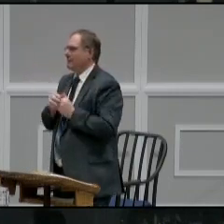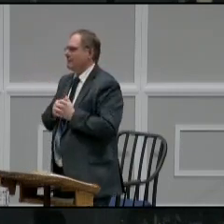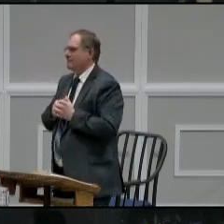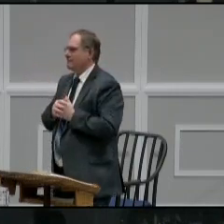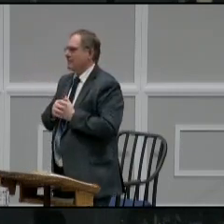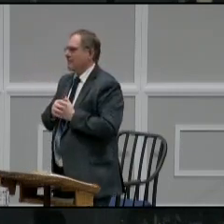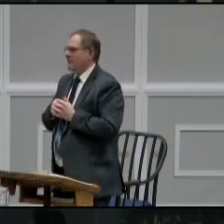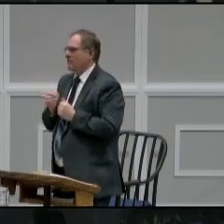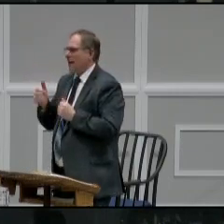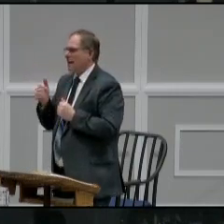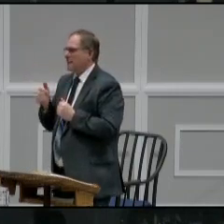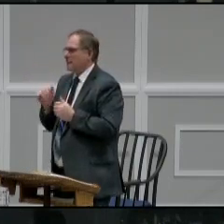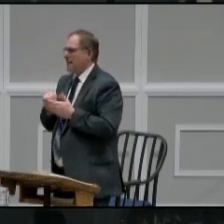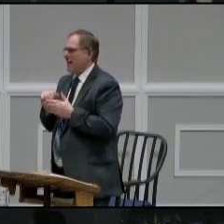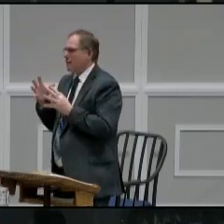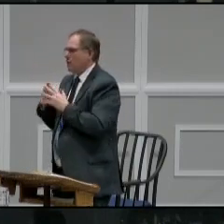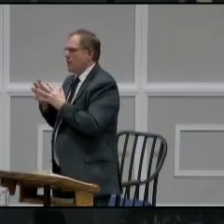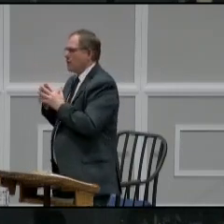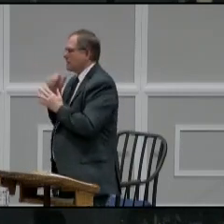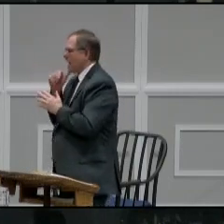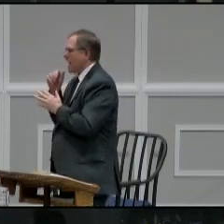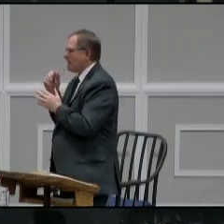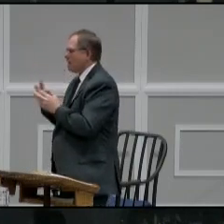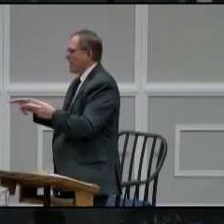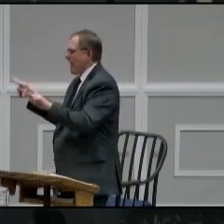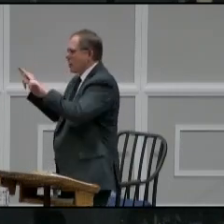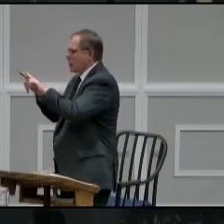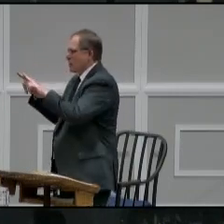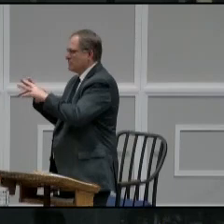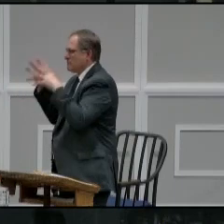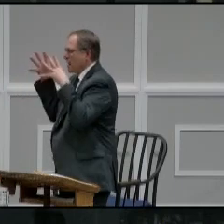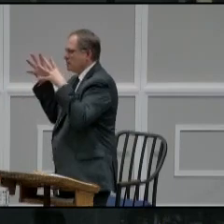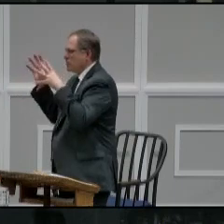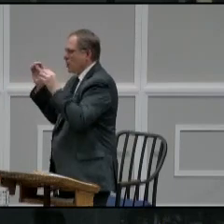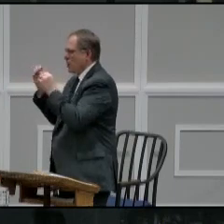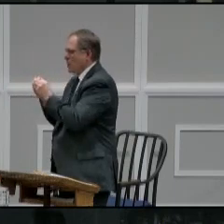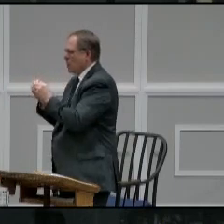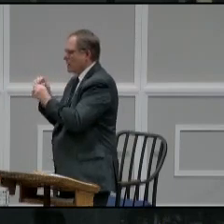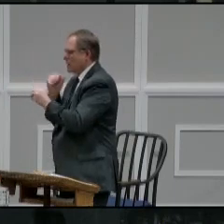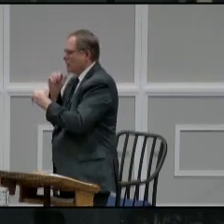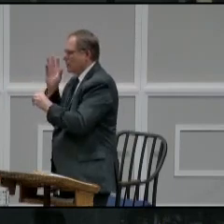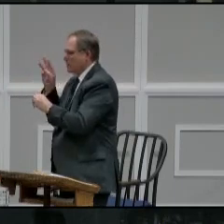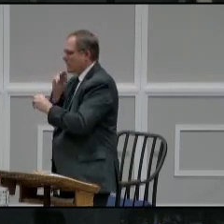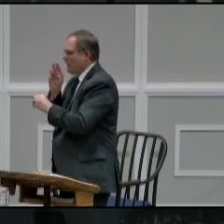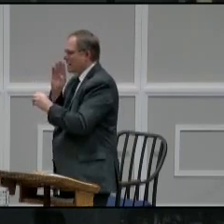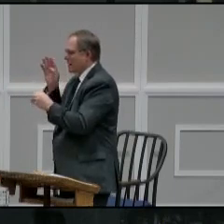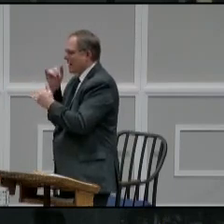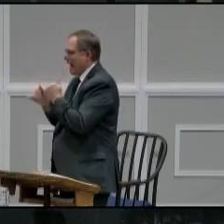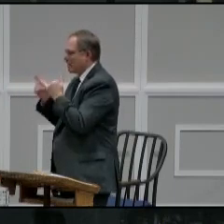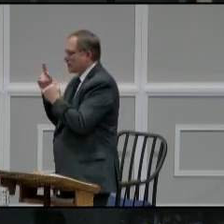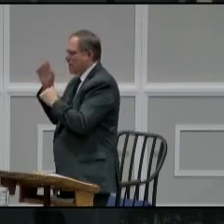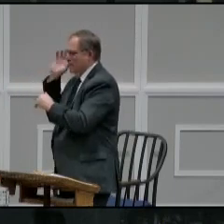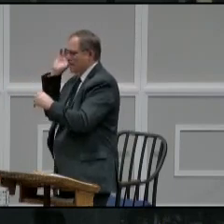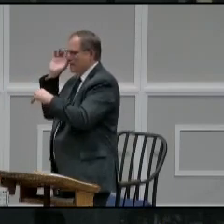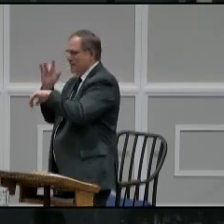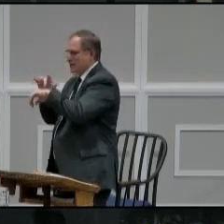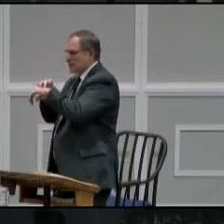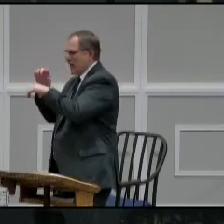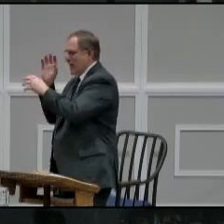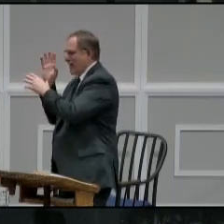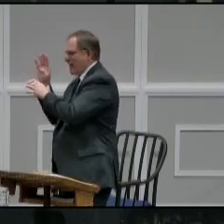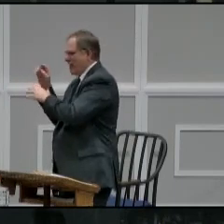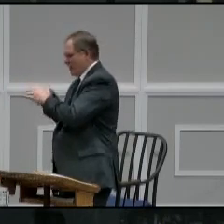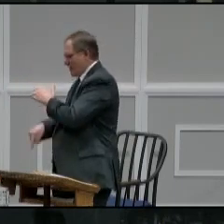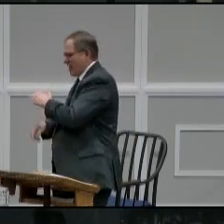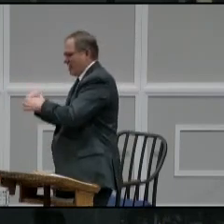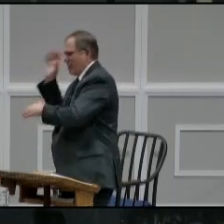All of a sudden, that football isn't worth a whole lot because it's just not going to be the last one that he throws anymore, last touchdown that he throws. And, you know,